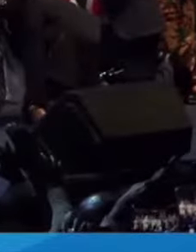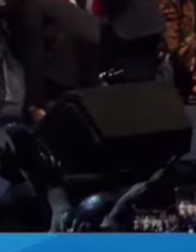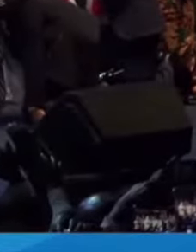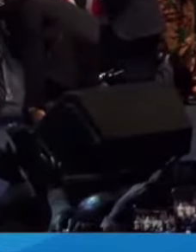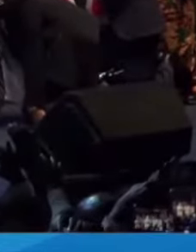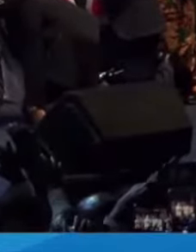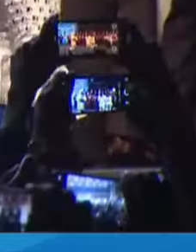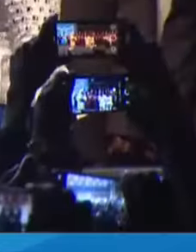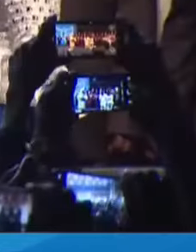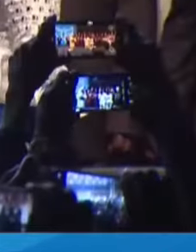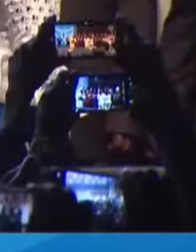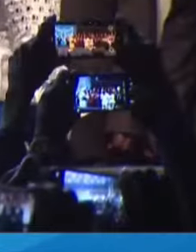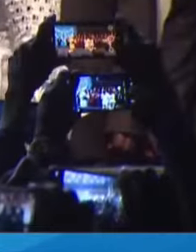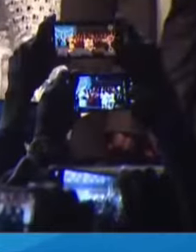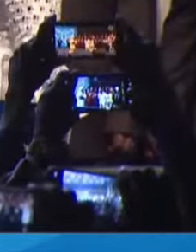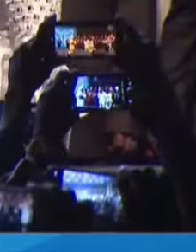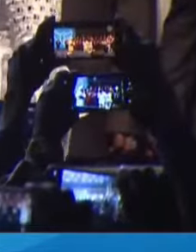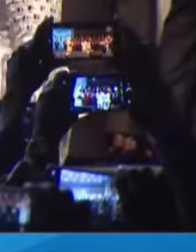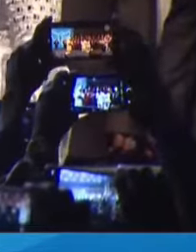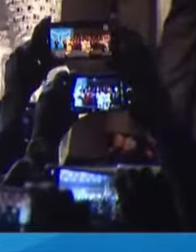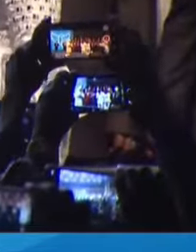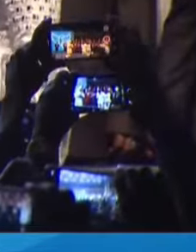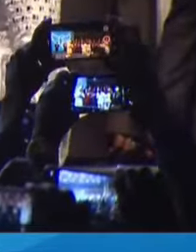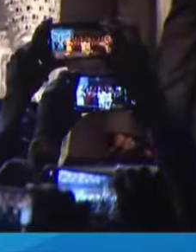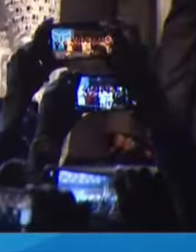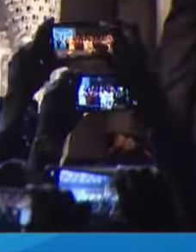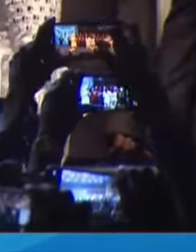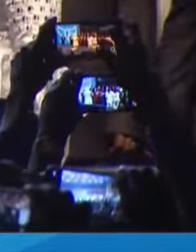extend extend